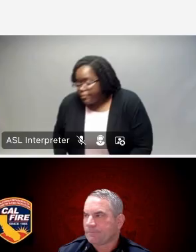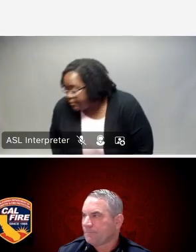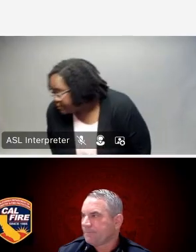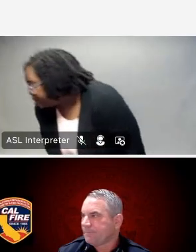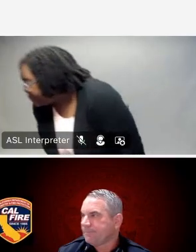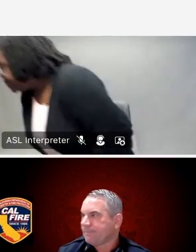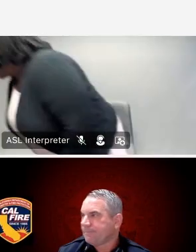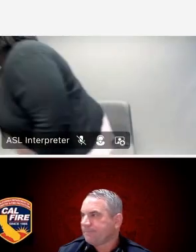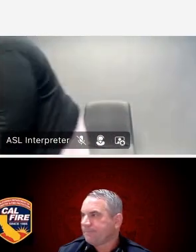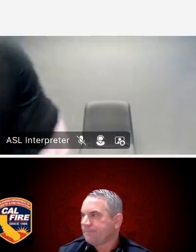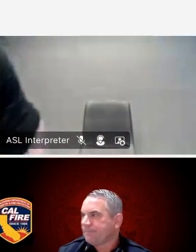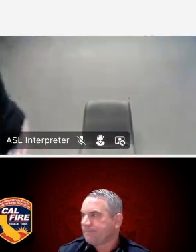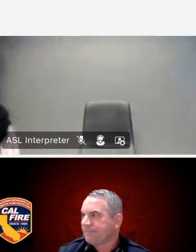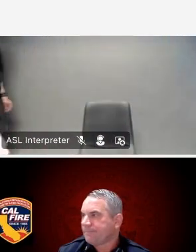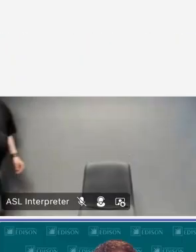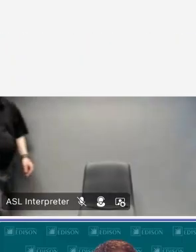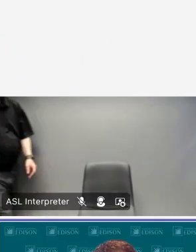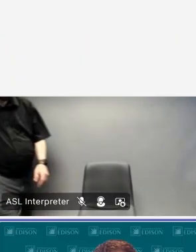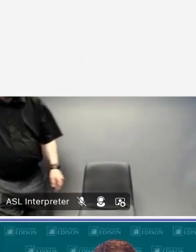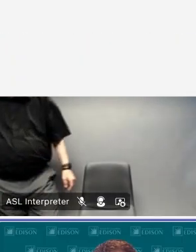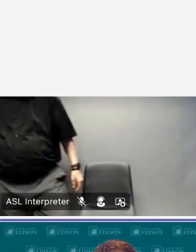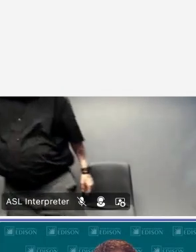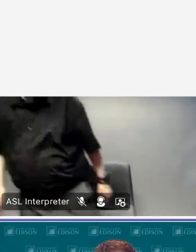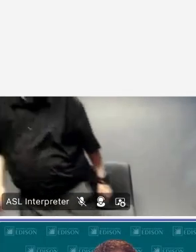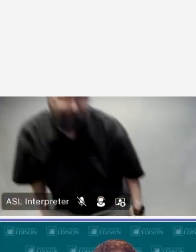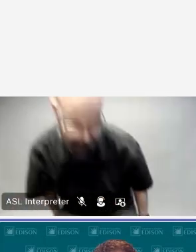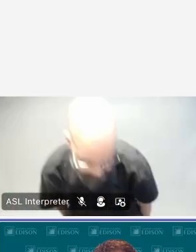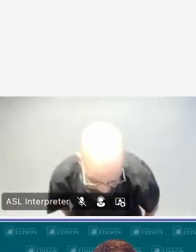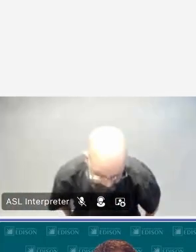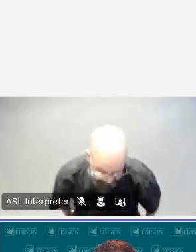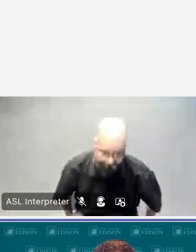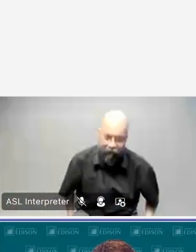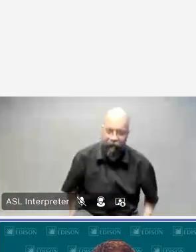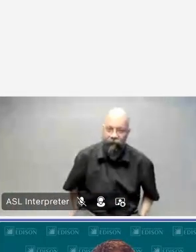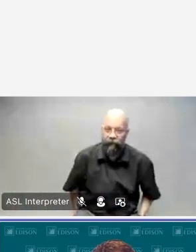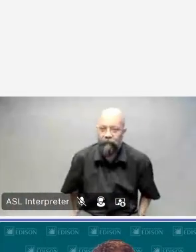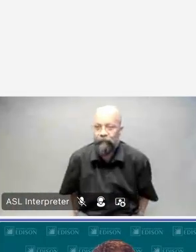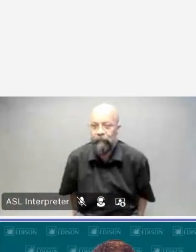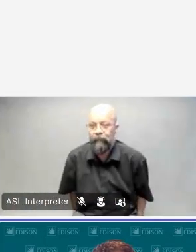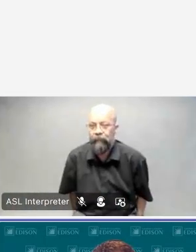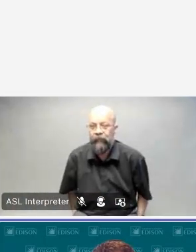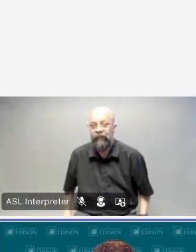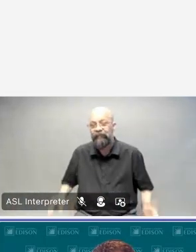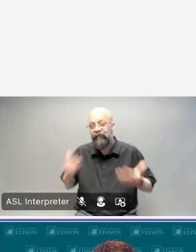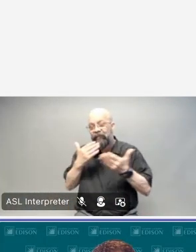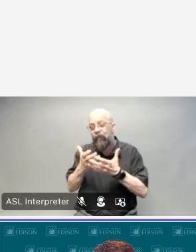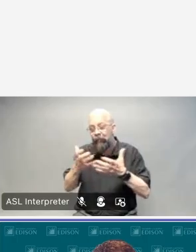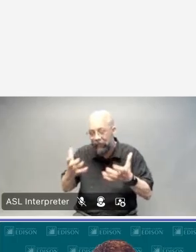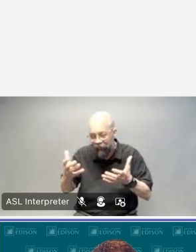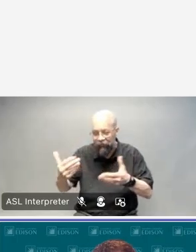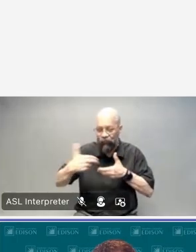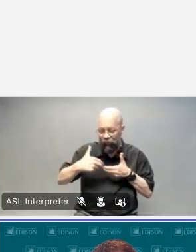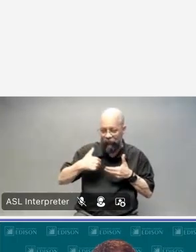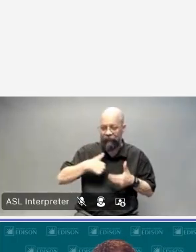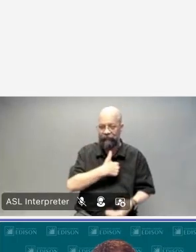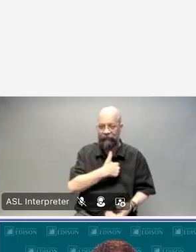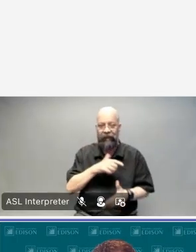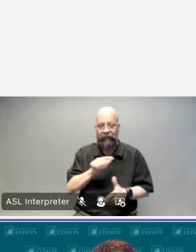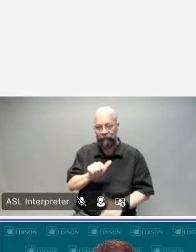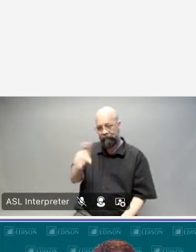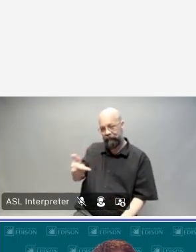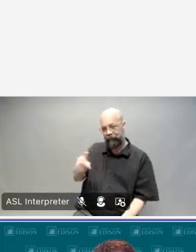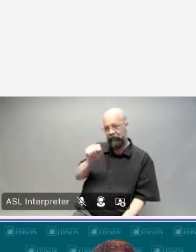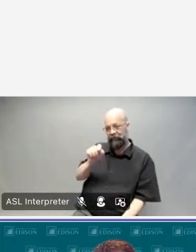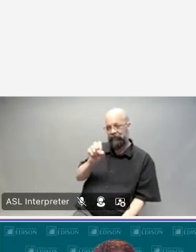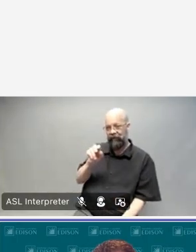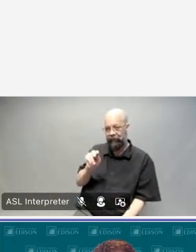Great. Thank you so much, Chief Fairbanks, for joining us this evening. We appreciate that. I'd now like to turn it over to my colleague, Tom Merlinski, fire